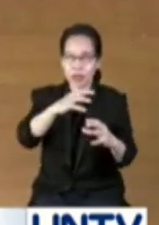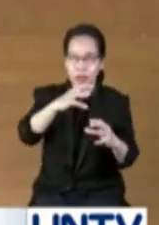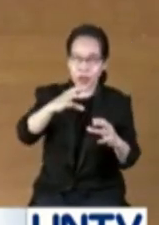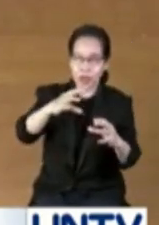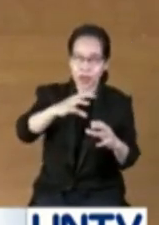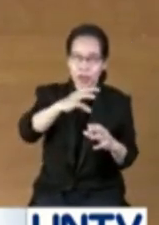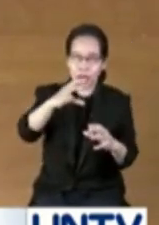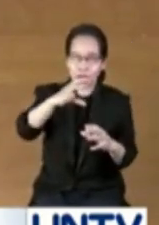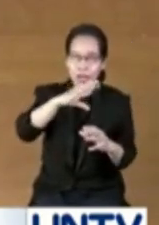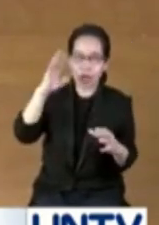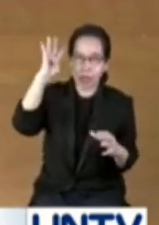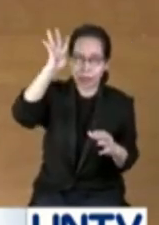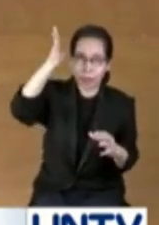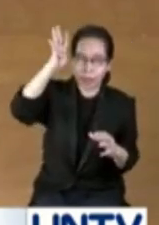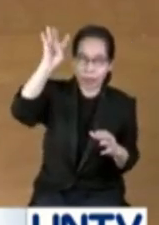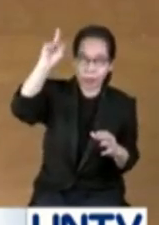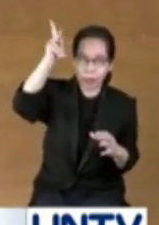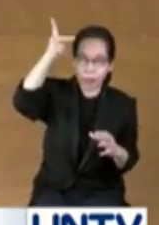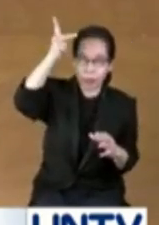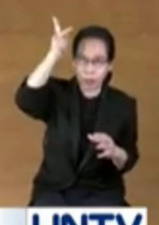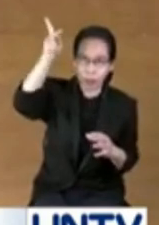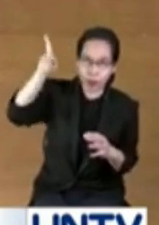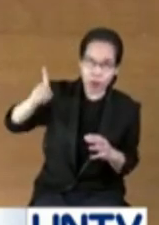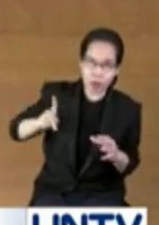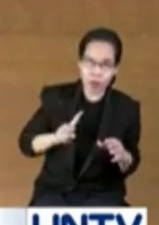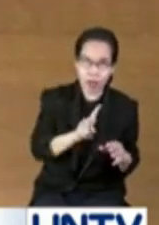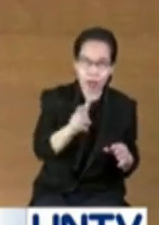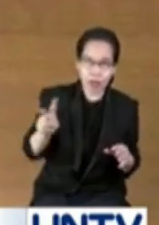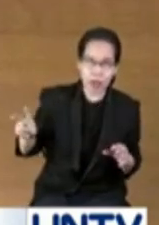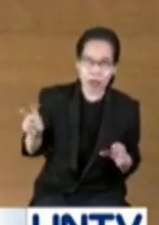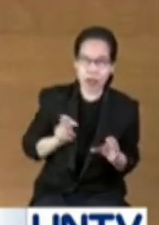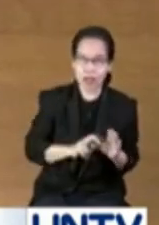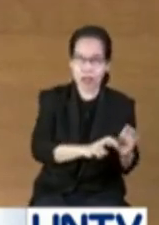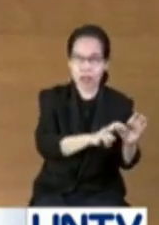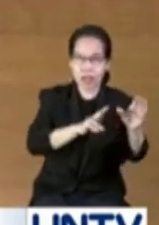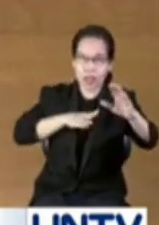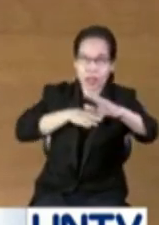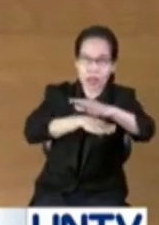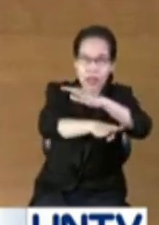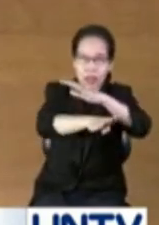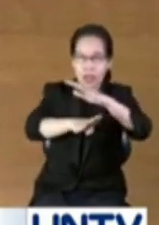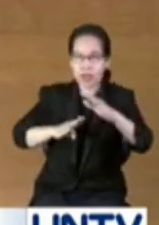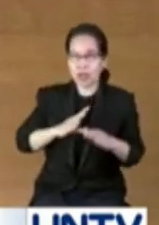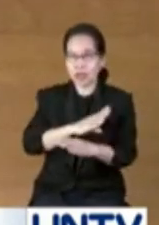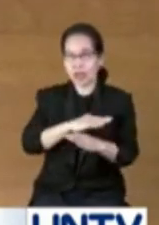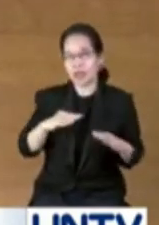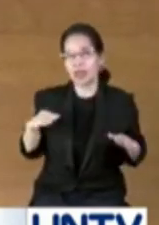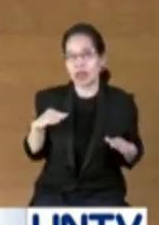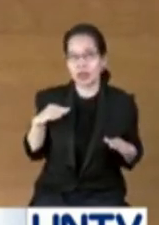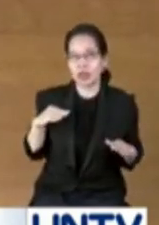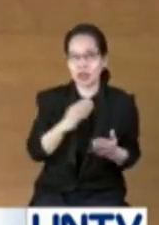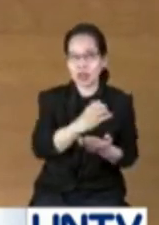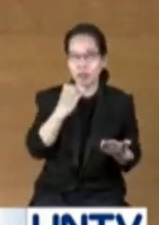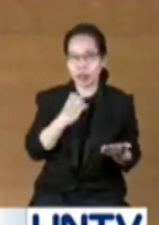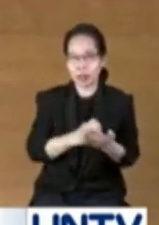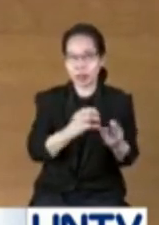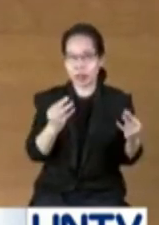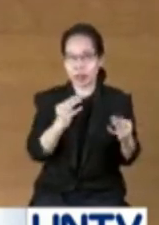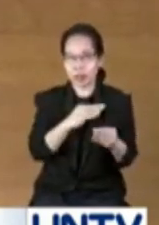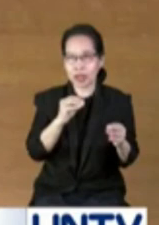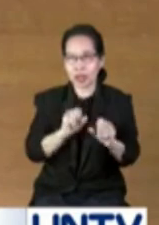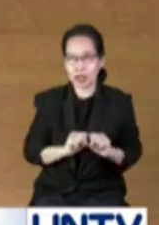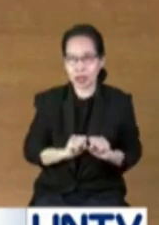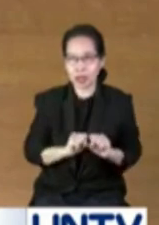interconnected. This network will provide access and passage to vital and bustling economic markets, such as agriculture